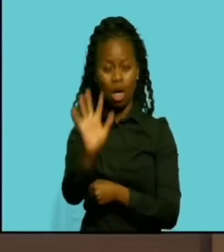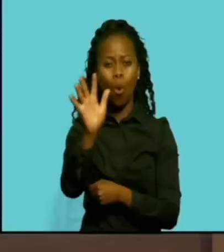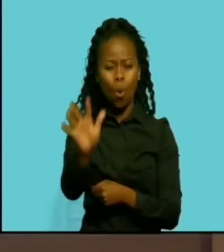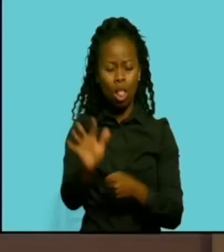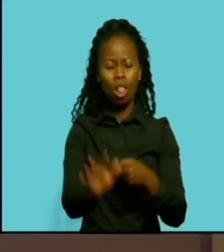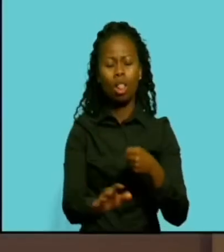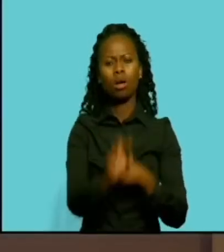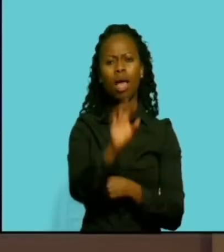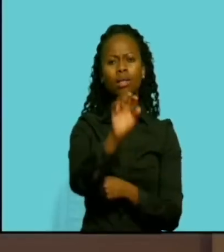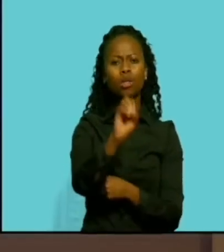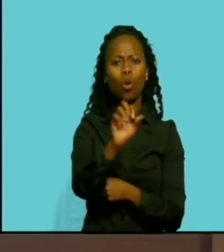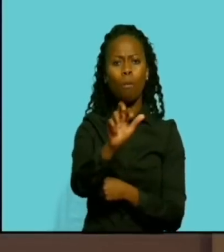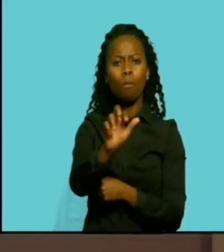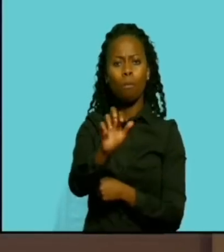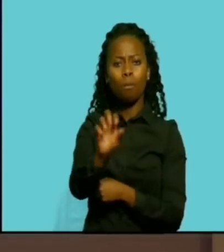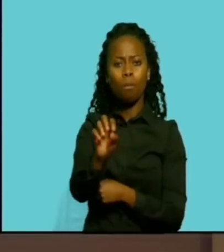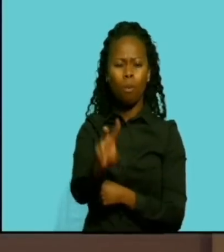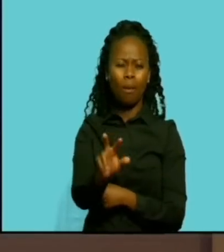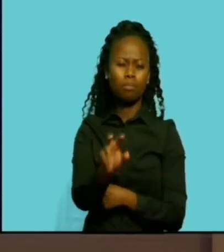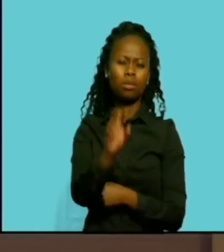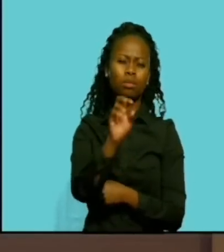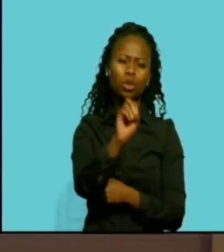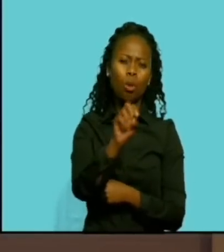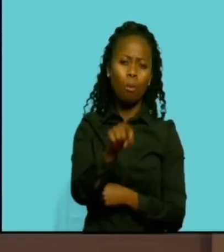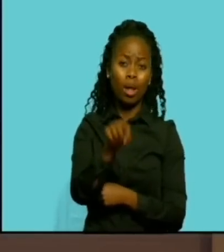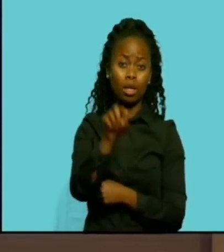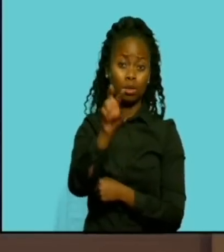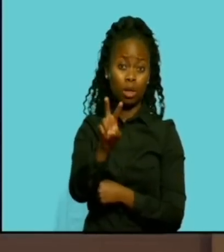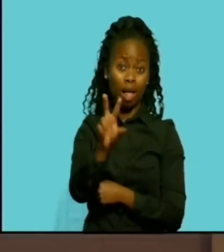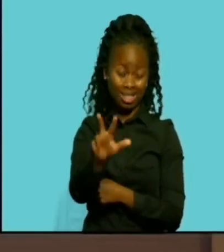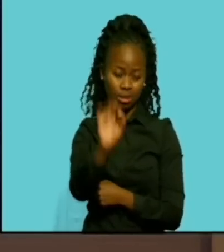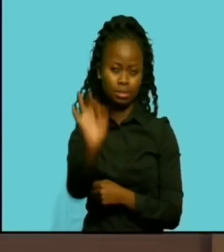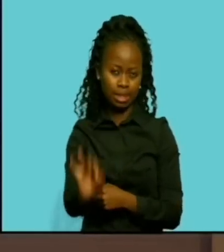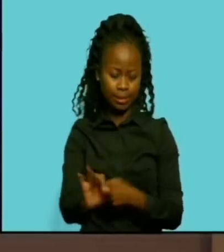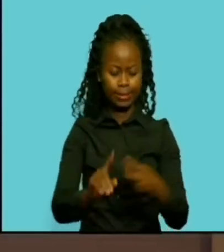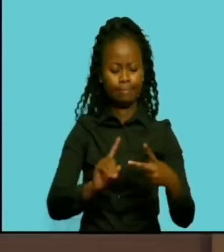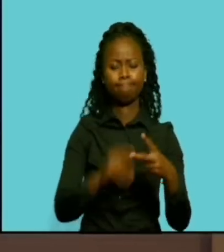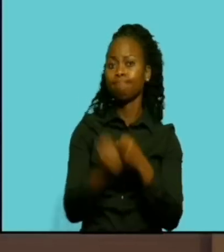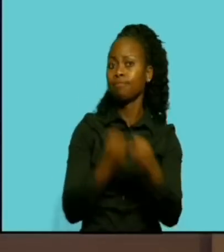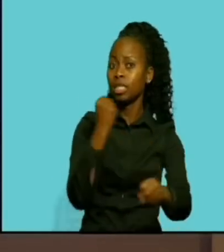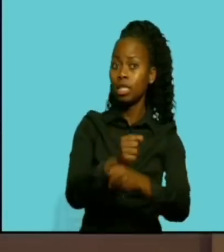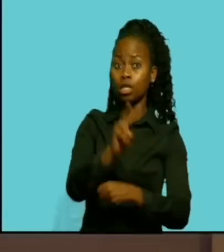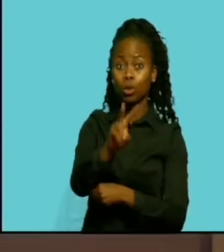around 0% in 2024.